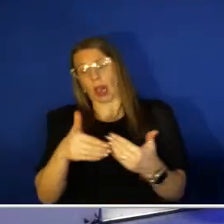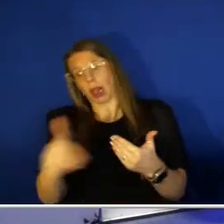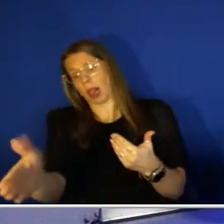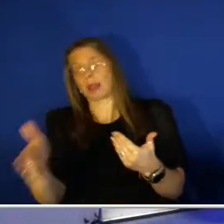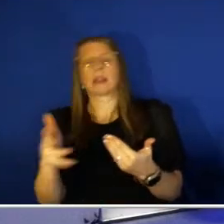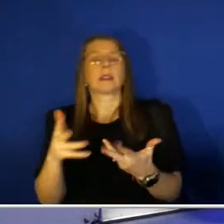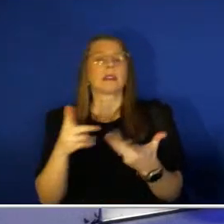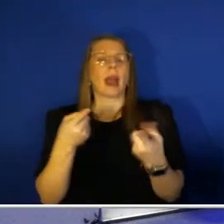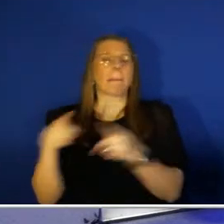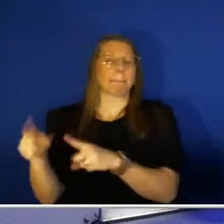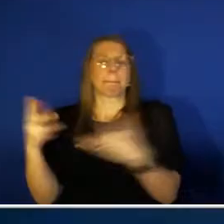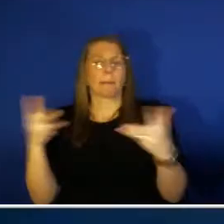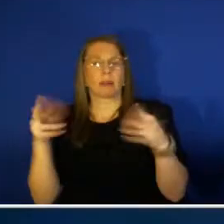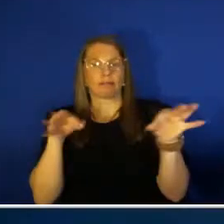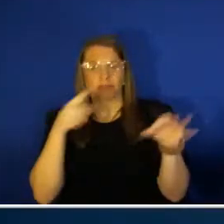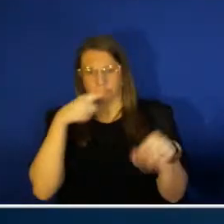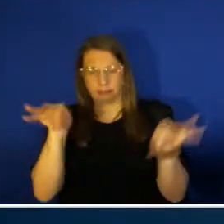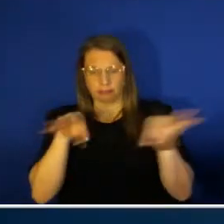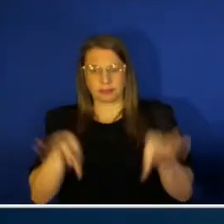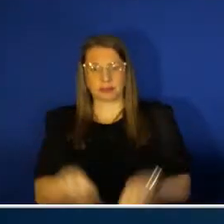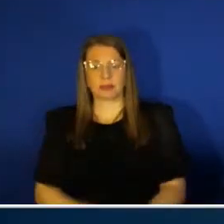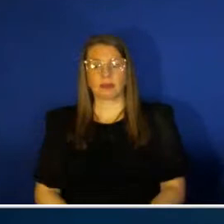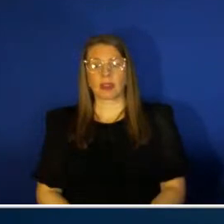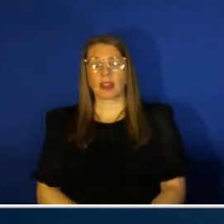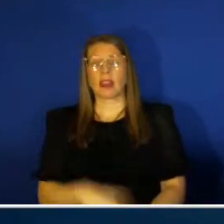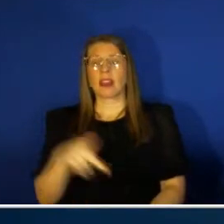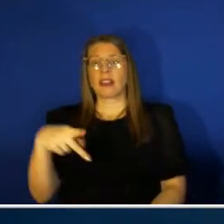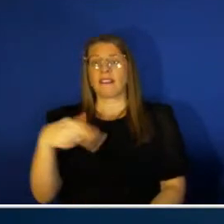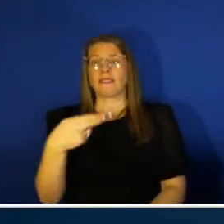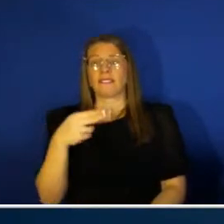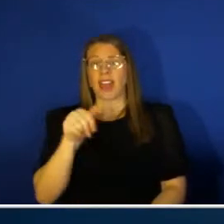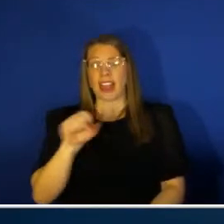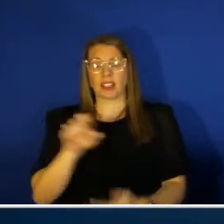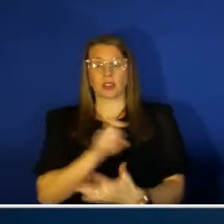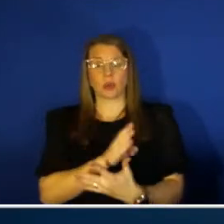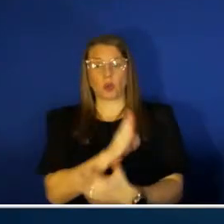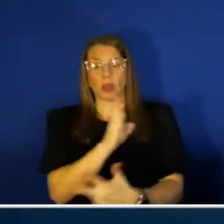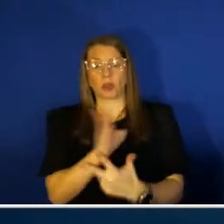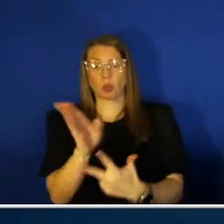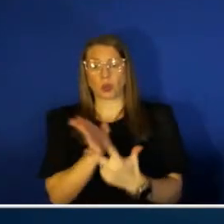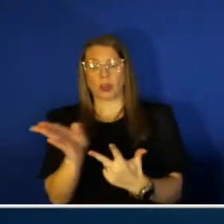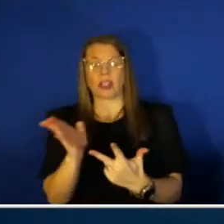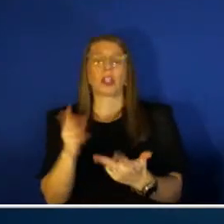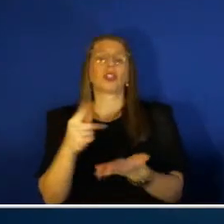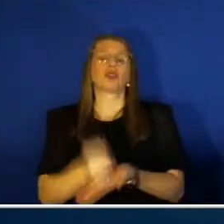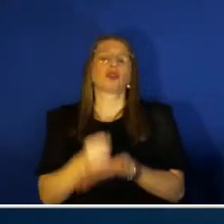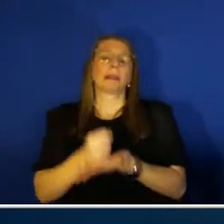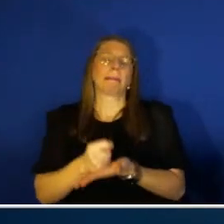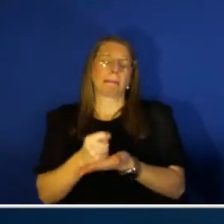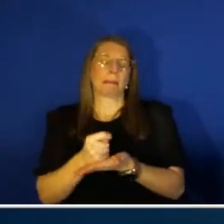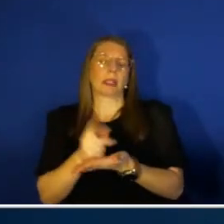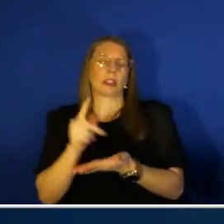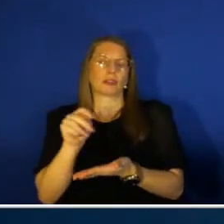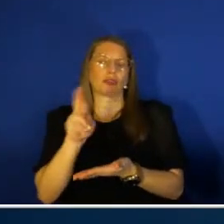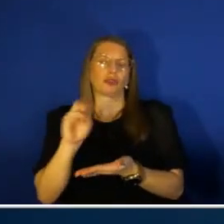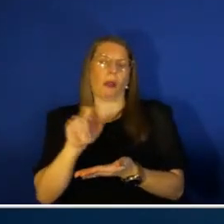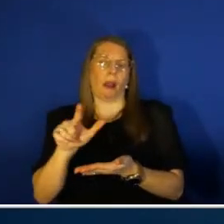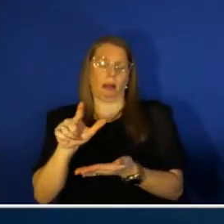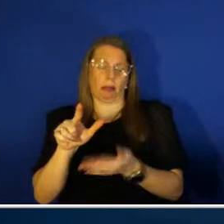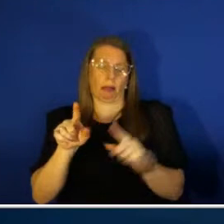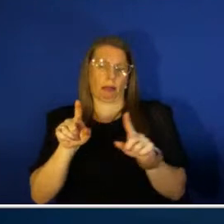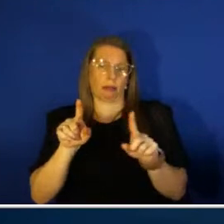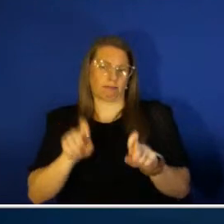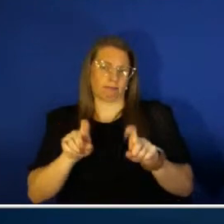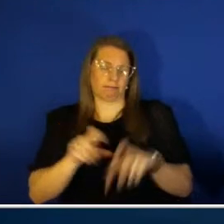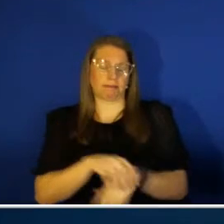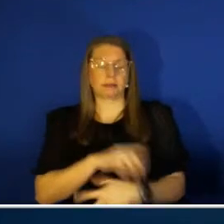so phase 1, 2, and 3 trials often are talking about treatment trials. So phase 1 is when a drug is